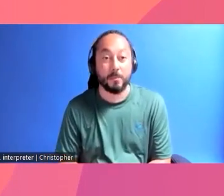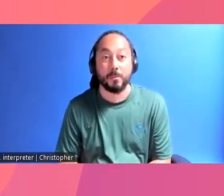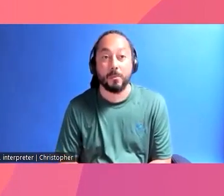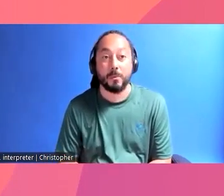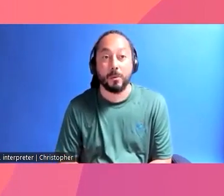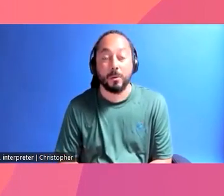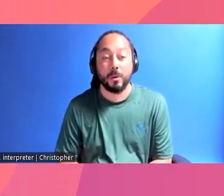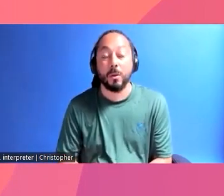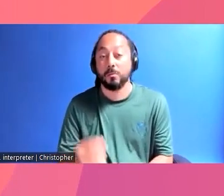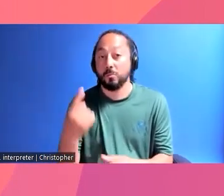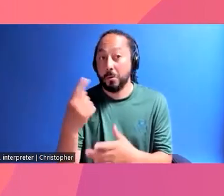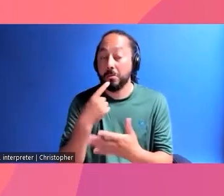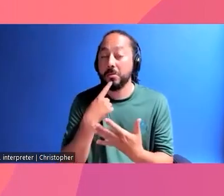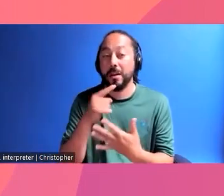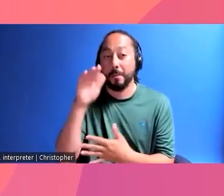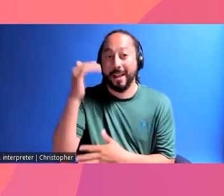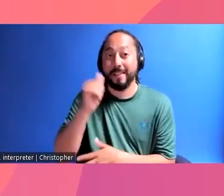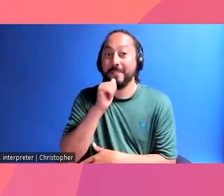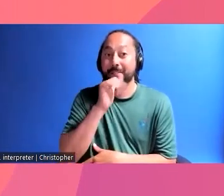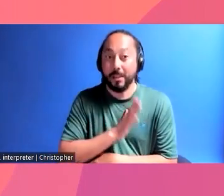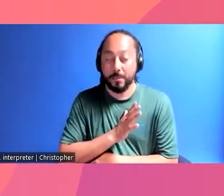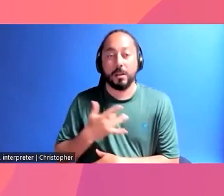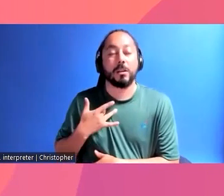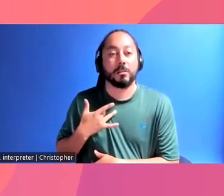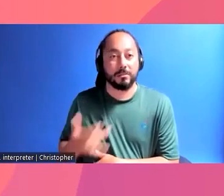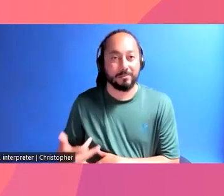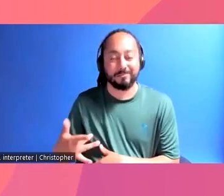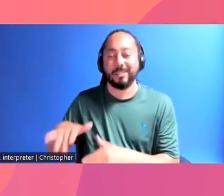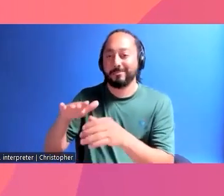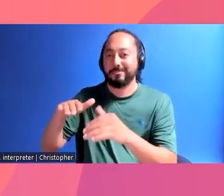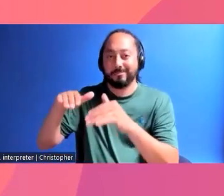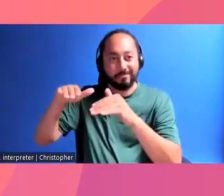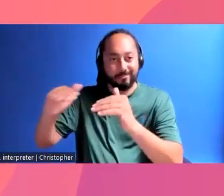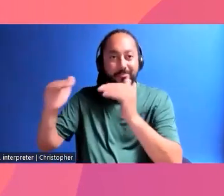received less standard treatment procedures than white females.